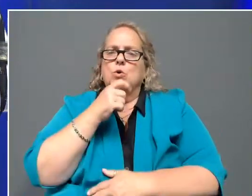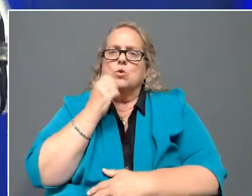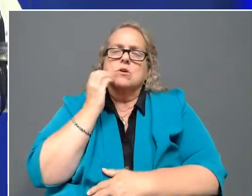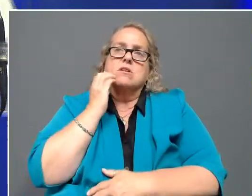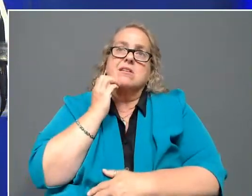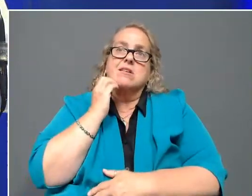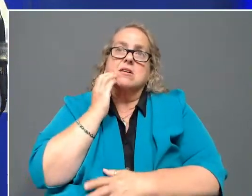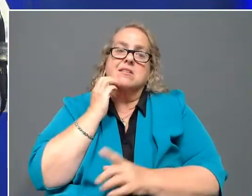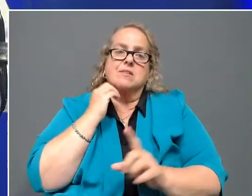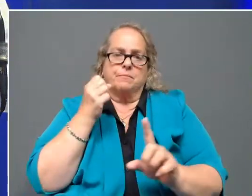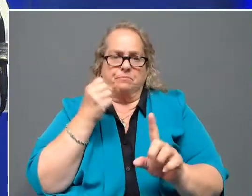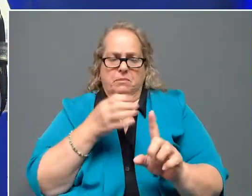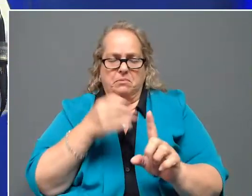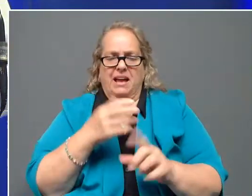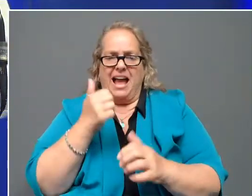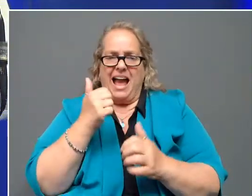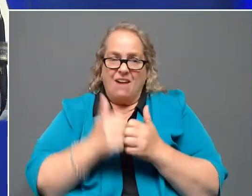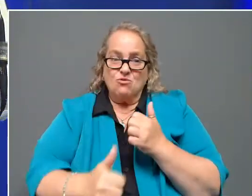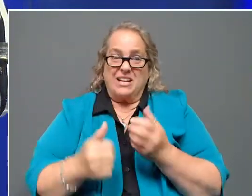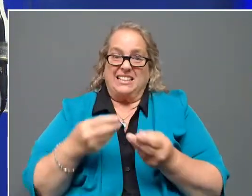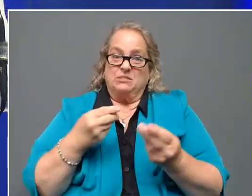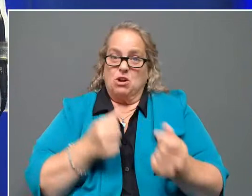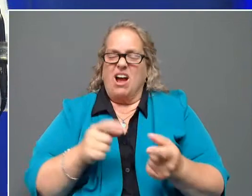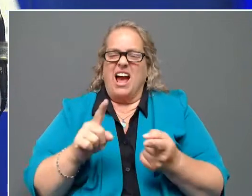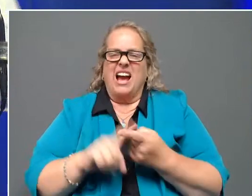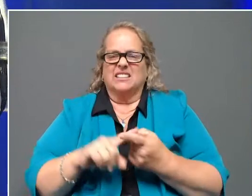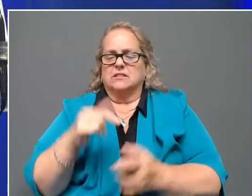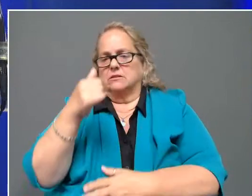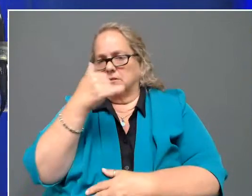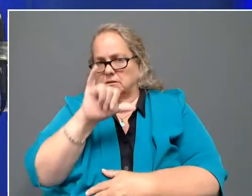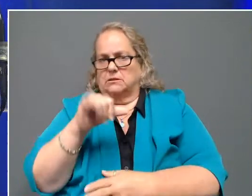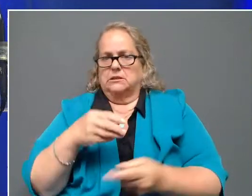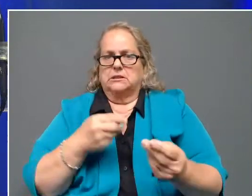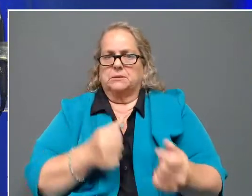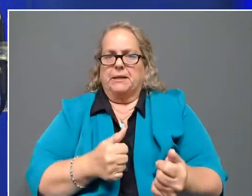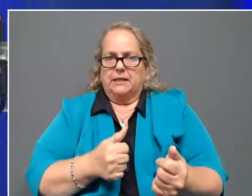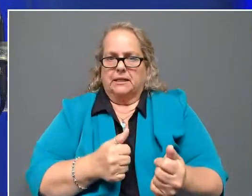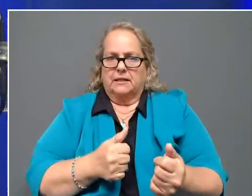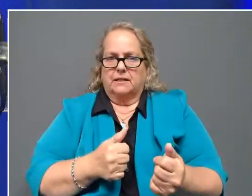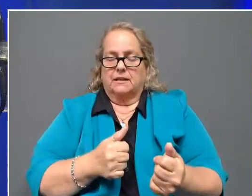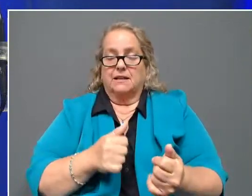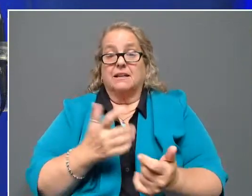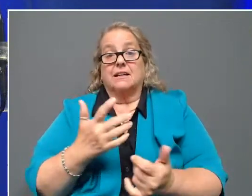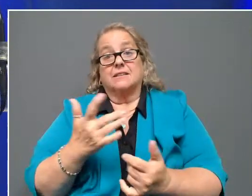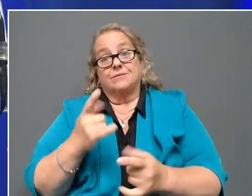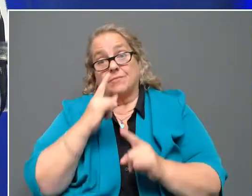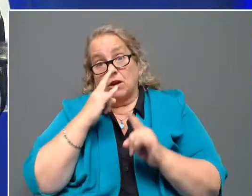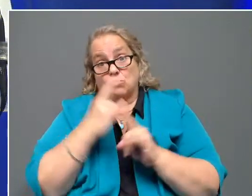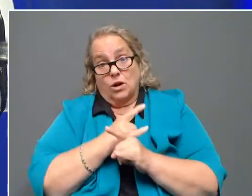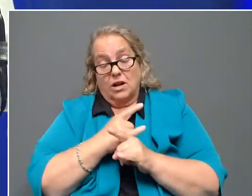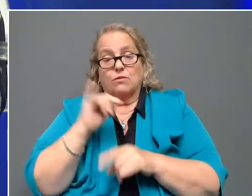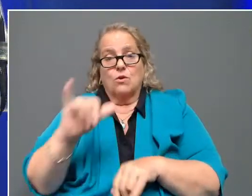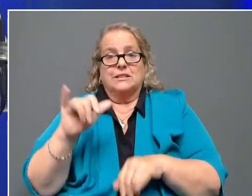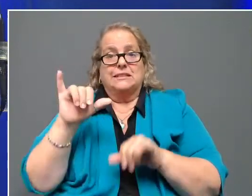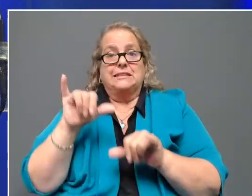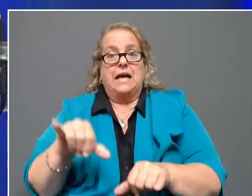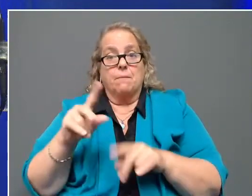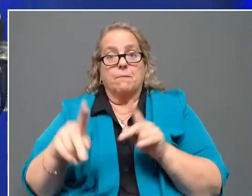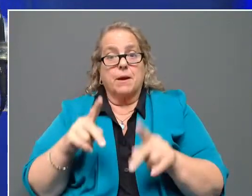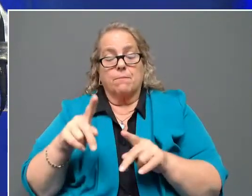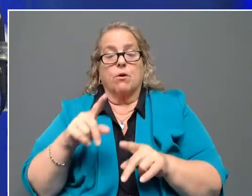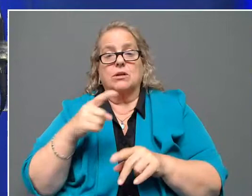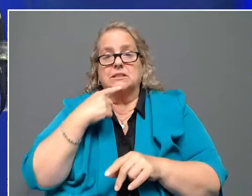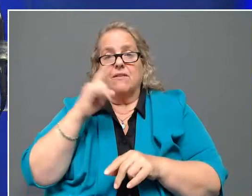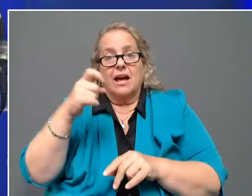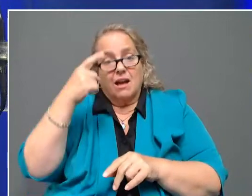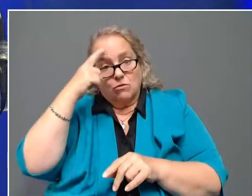as frivolous spending. And ironically, those are often the same people who say government should be run like a business. Government's not there to